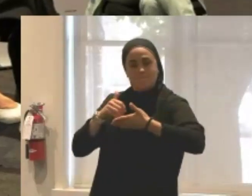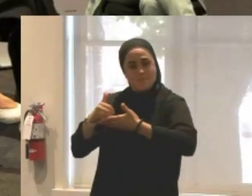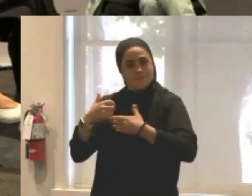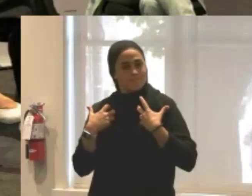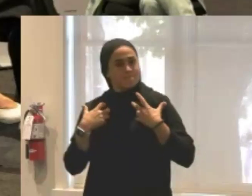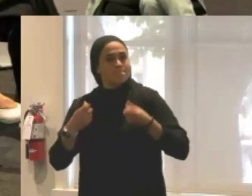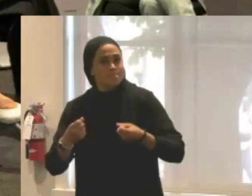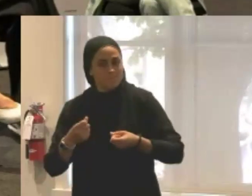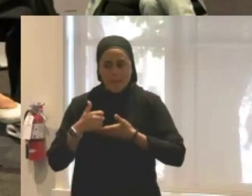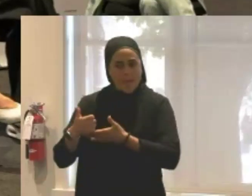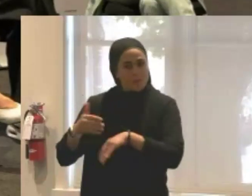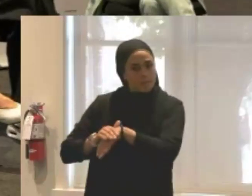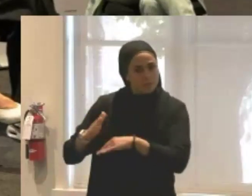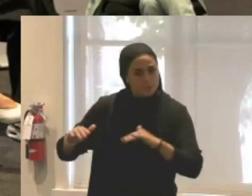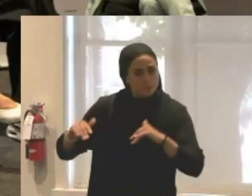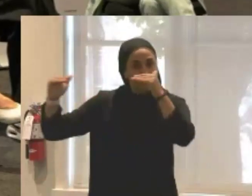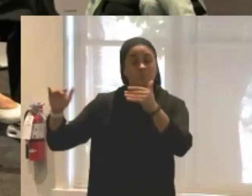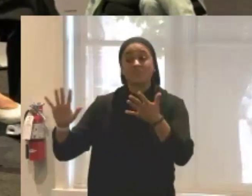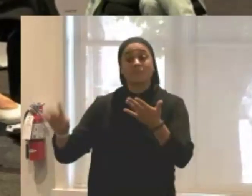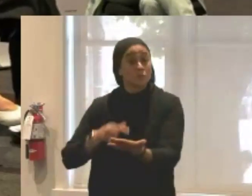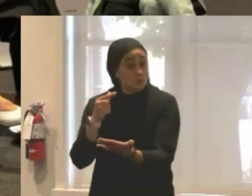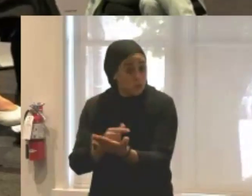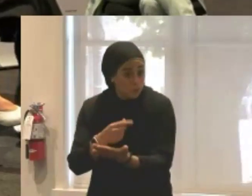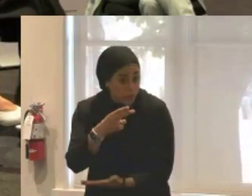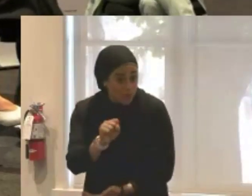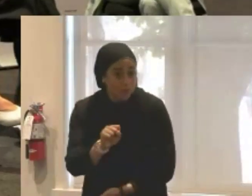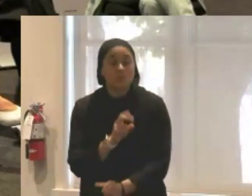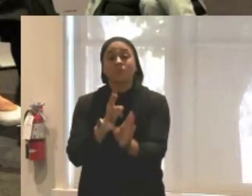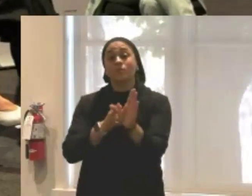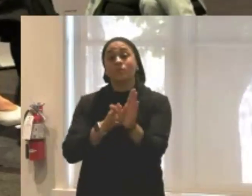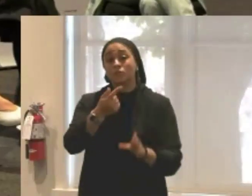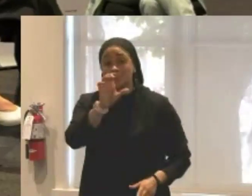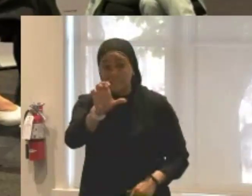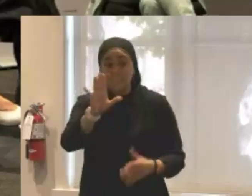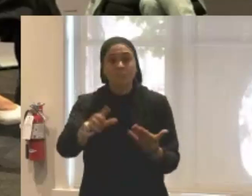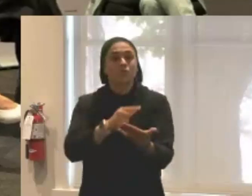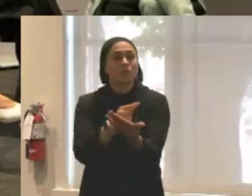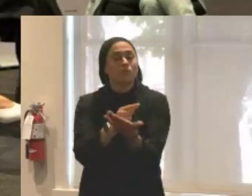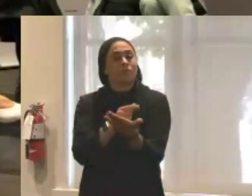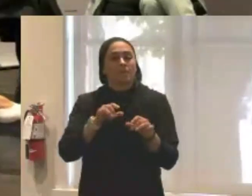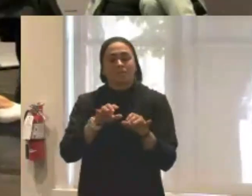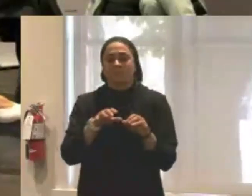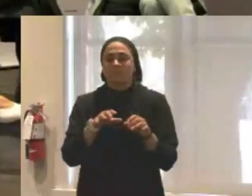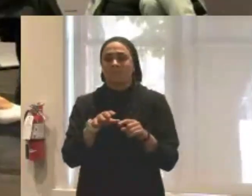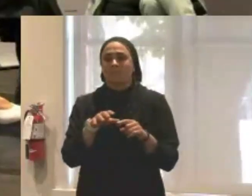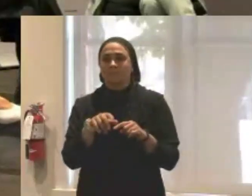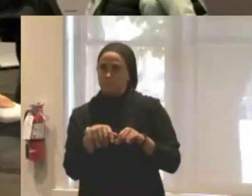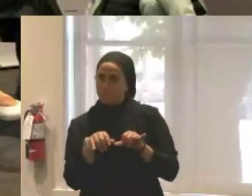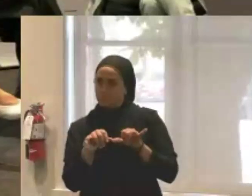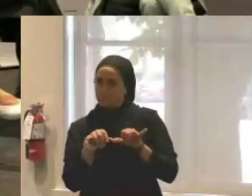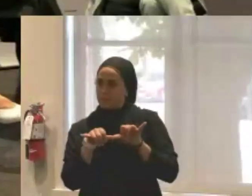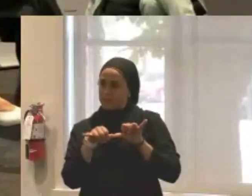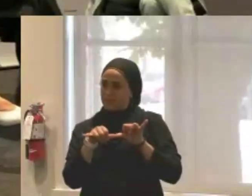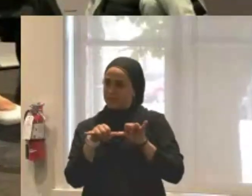Charlie graduated from high school, enrolled in George Brown College, and graduated with a mechanical engineering degree. Oh, sorry.